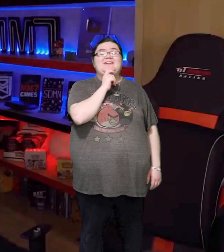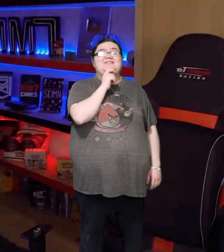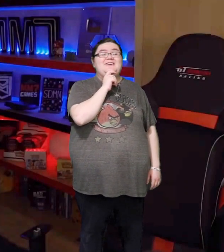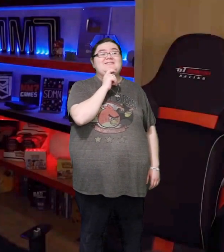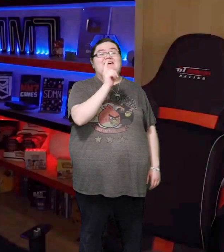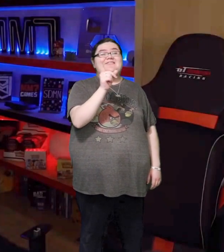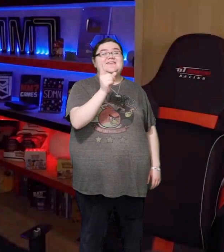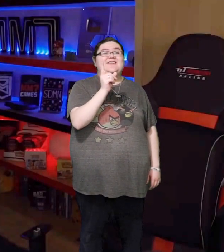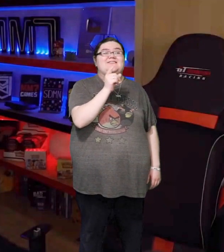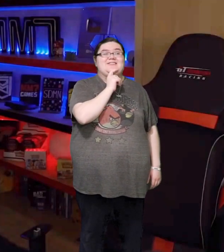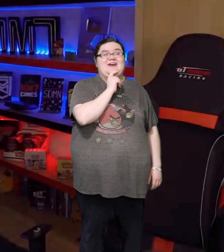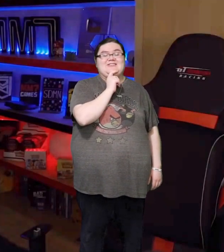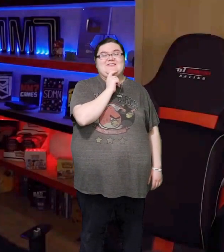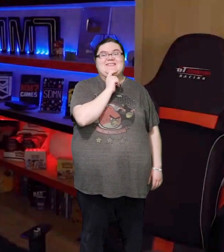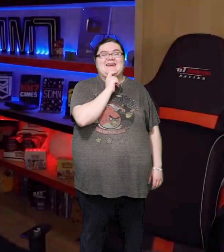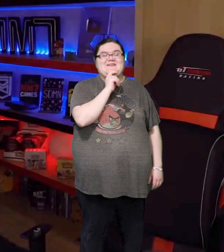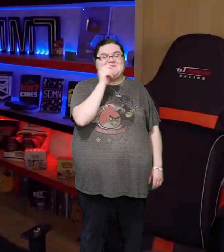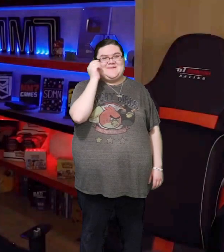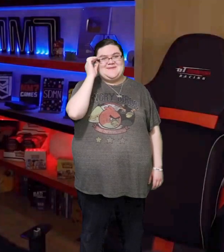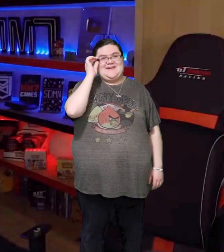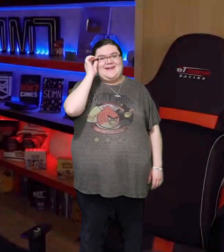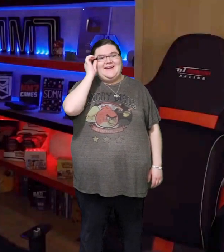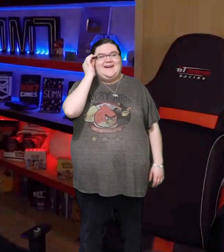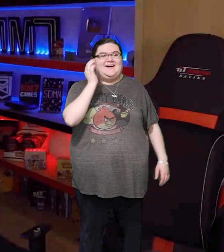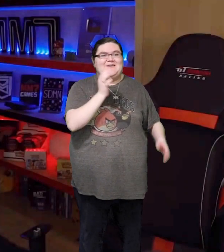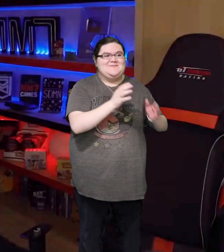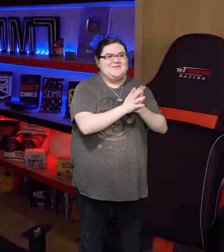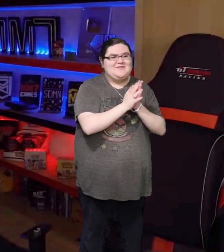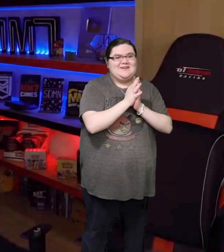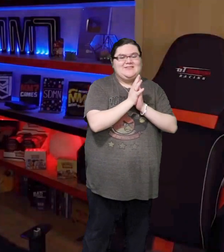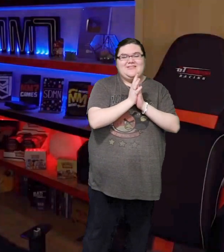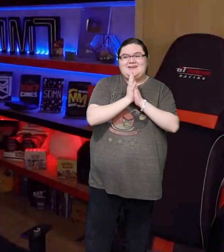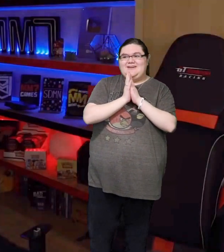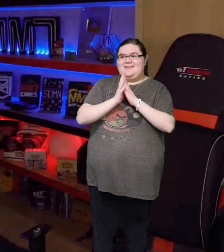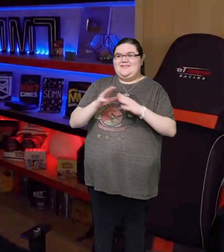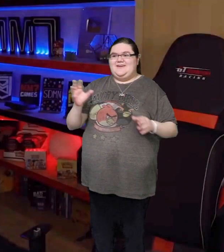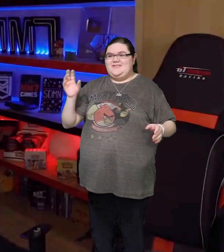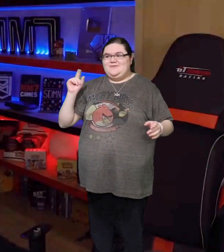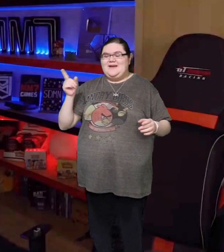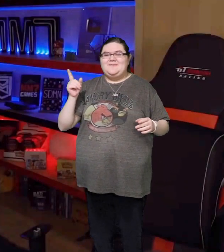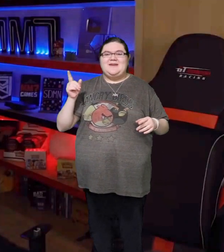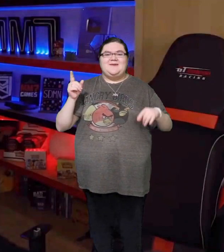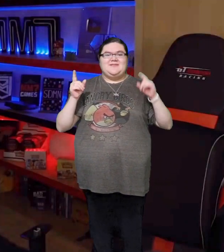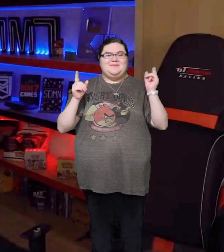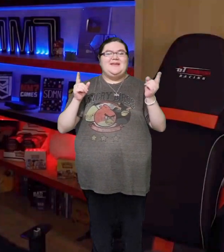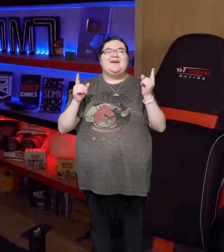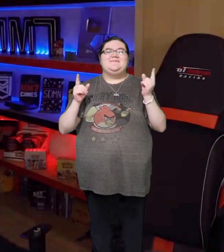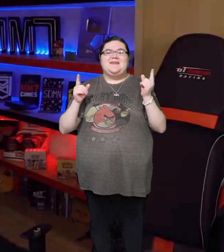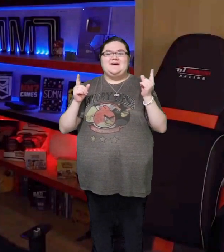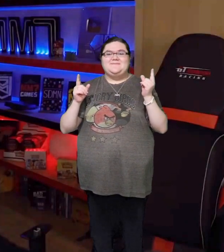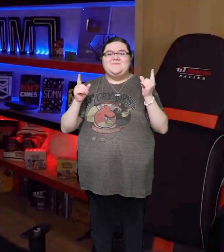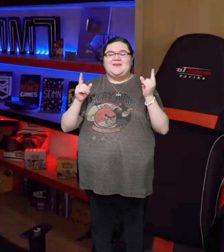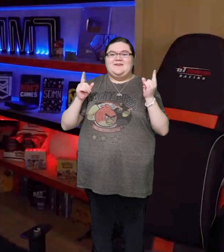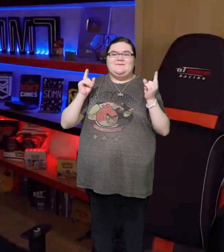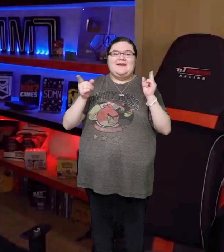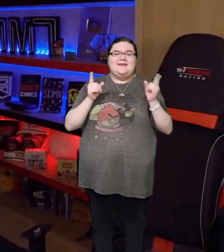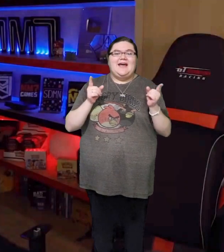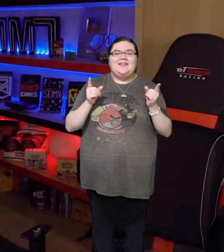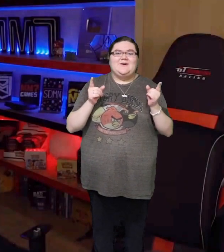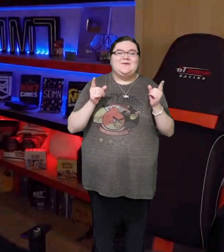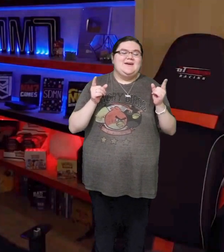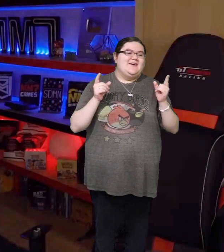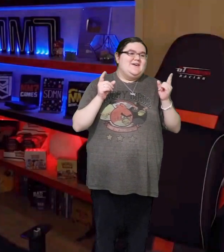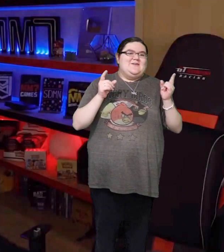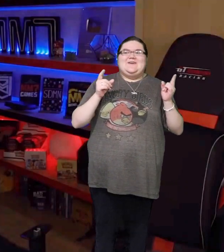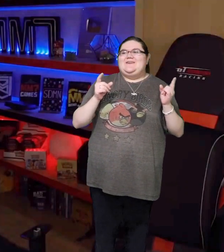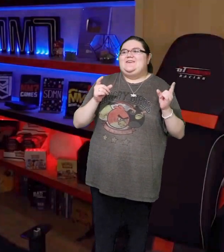ones. That was another nostalgic one that I remember, where it's the red M&M and the peanut M&M, red and